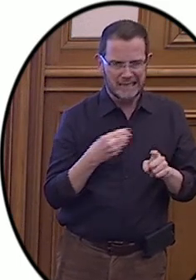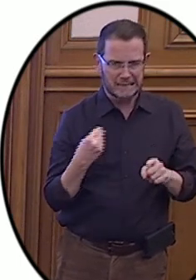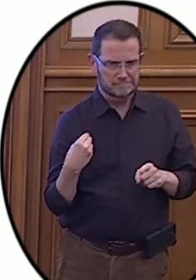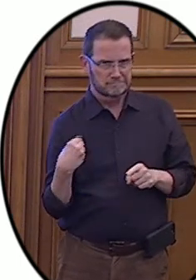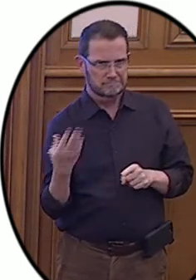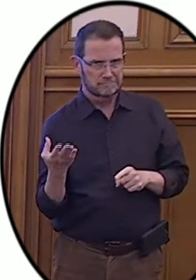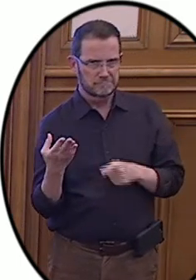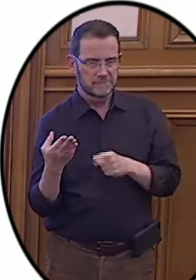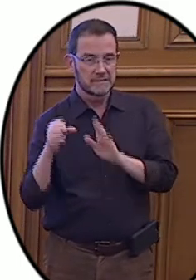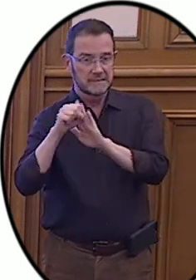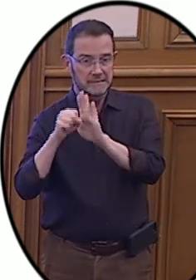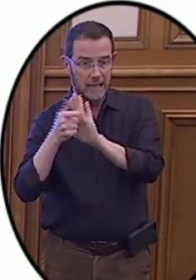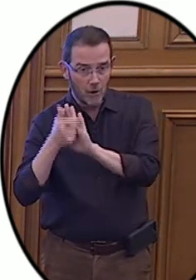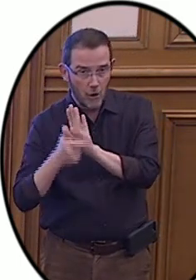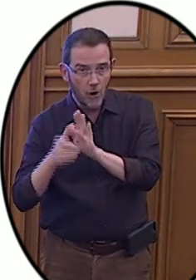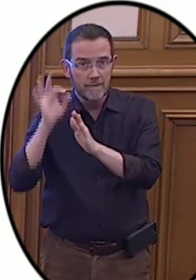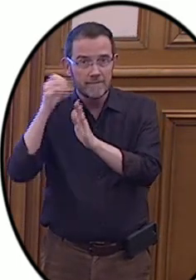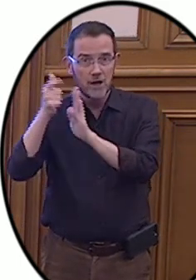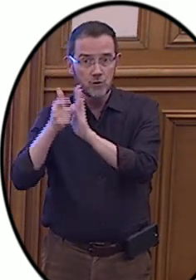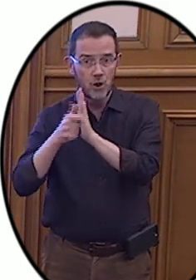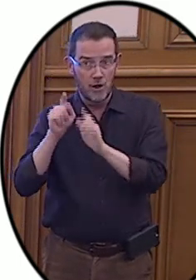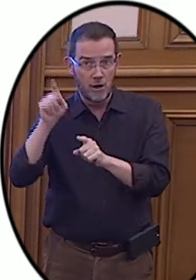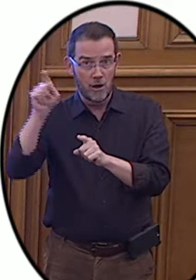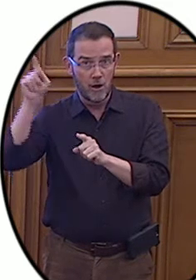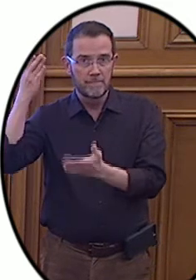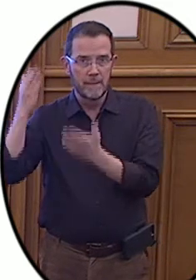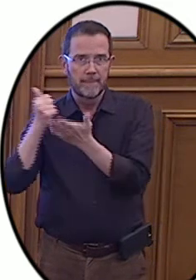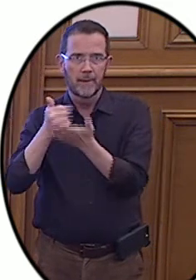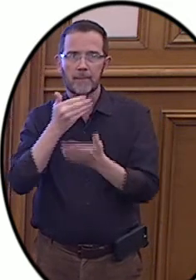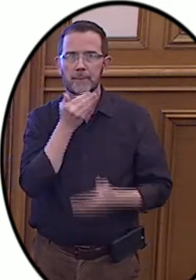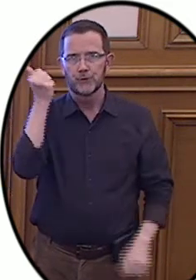rights through state or federal law.